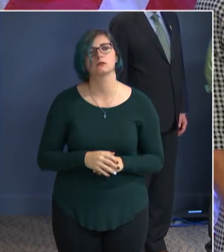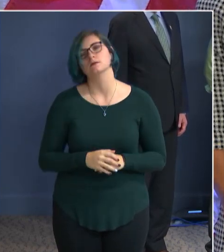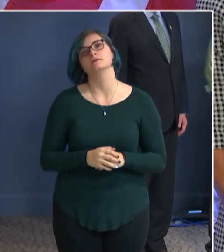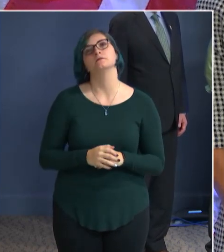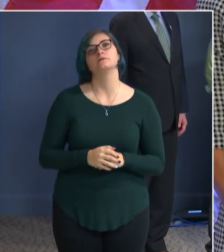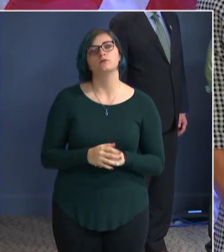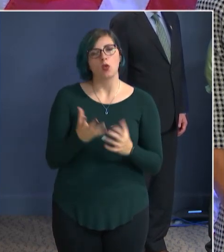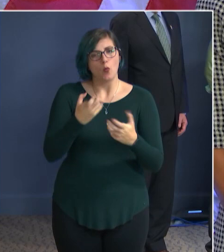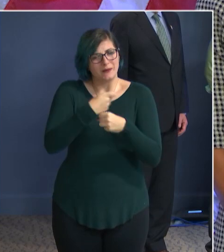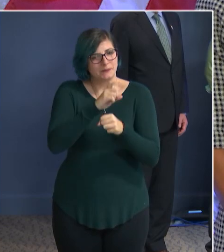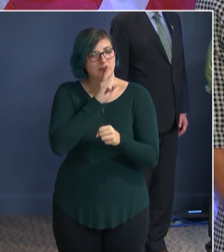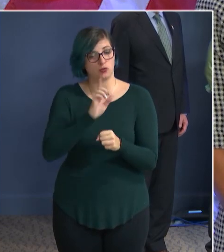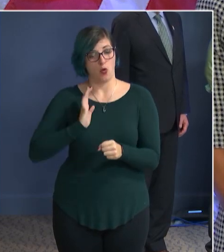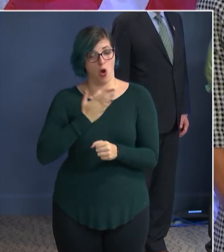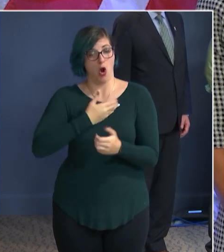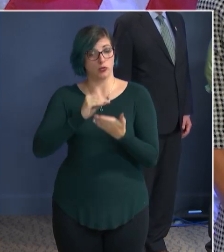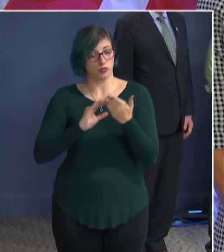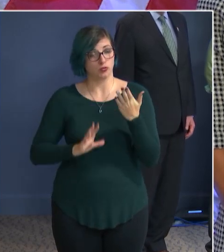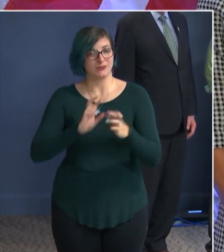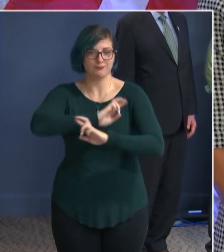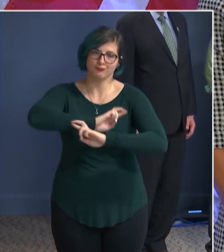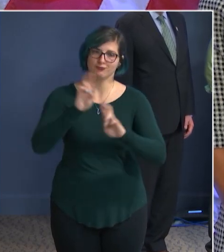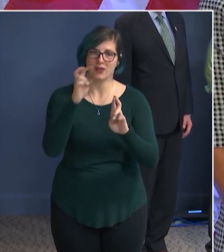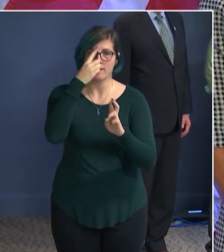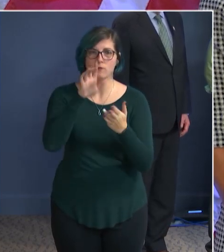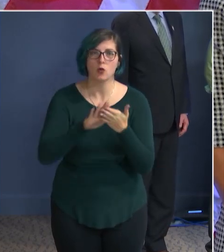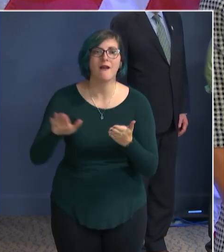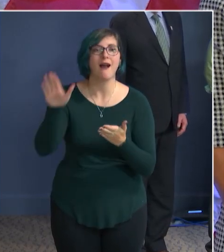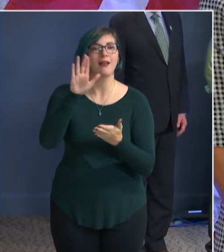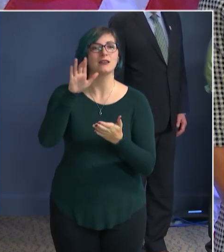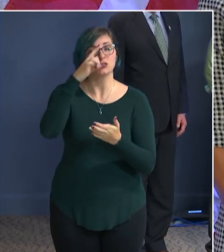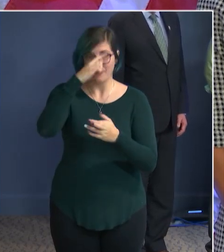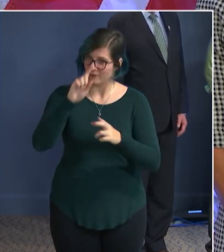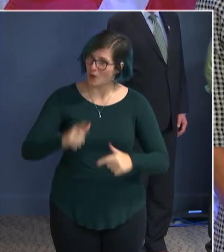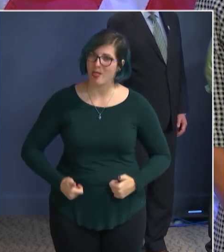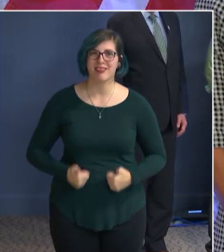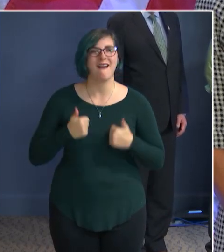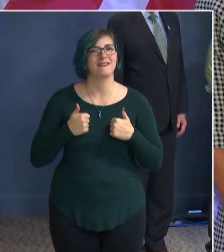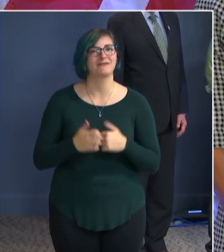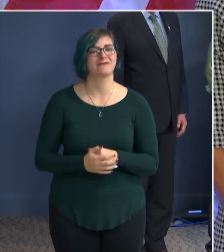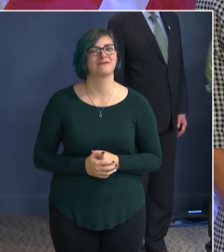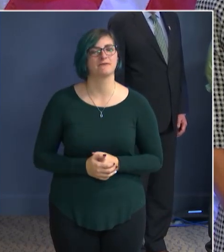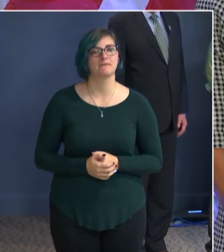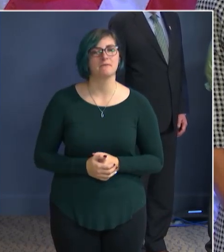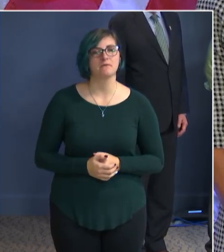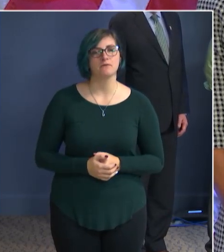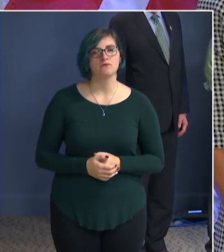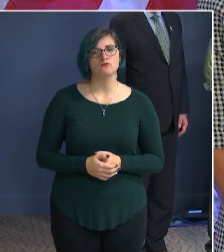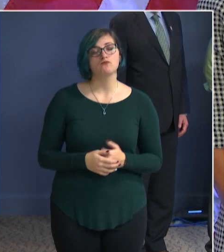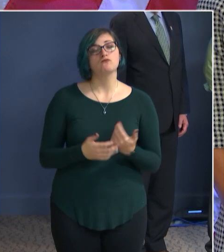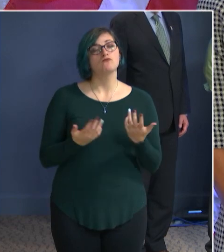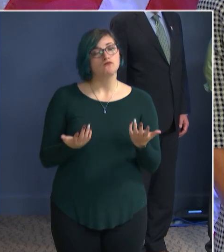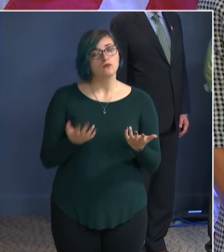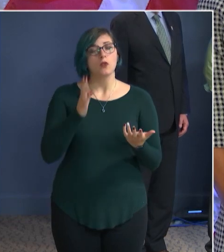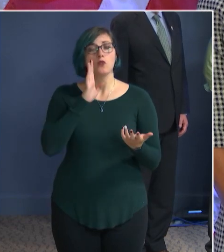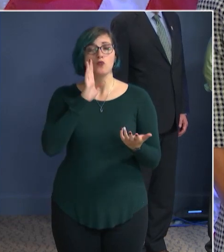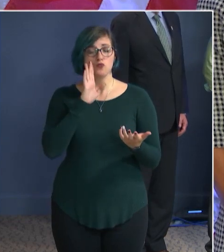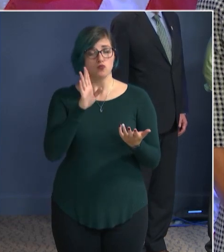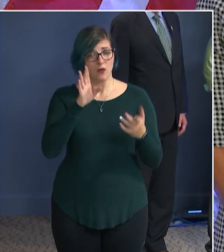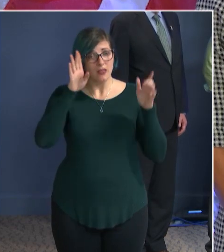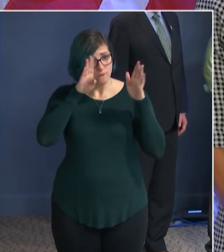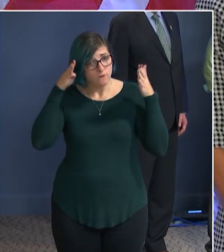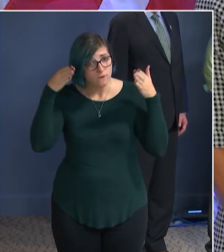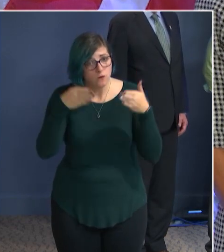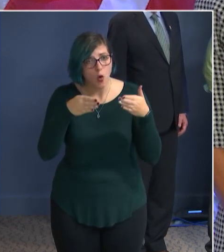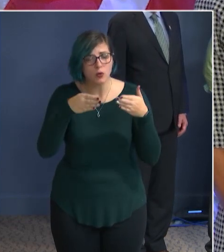our students are prepared for college and for life. We will also have a focus, of course, on